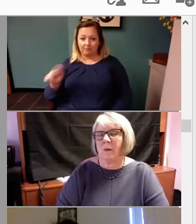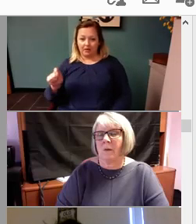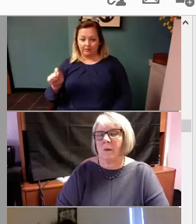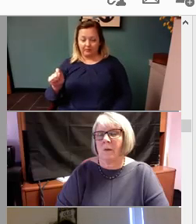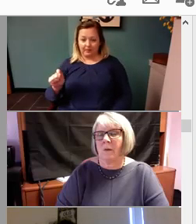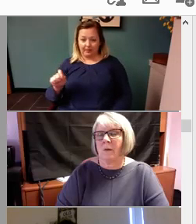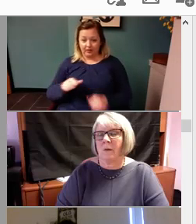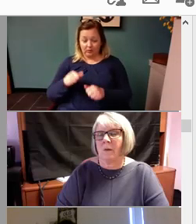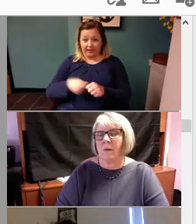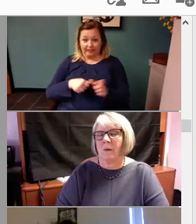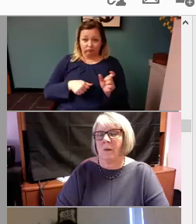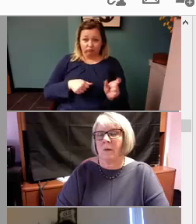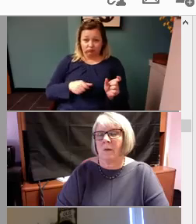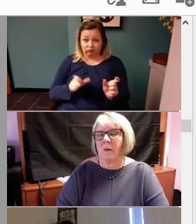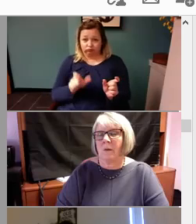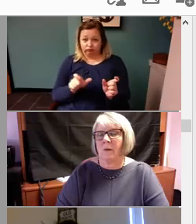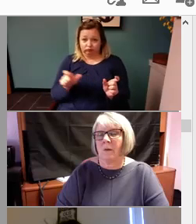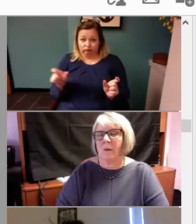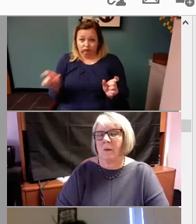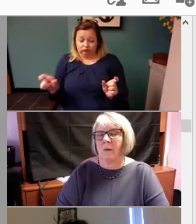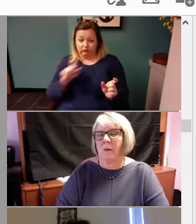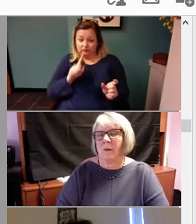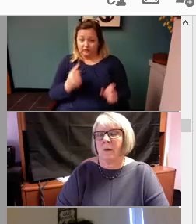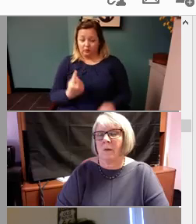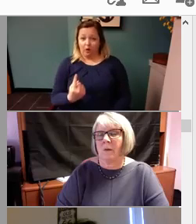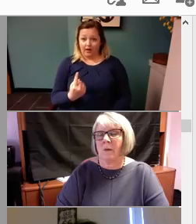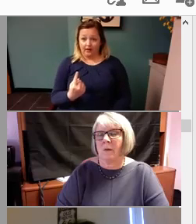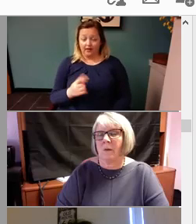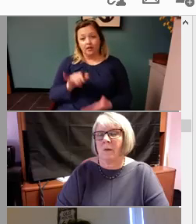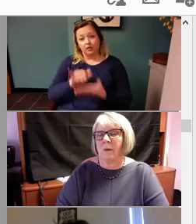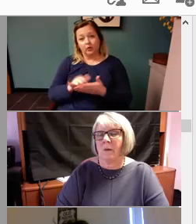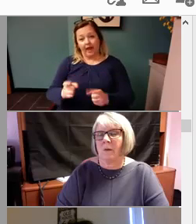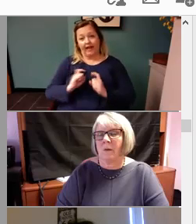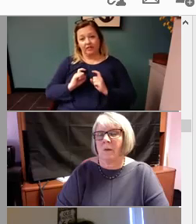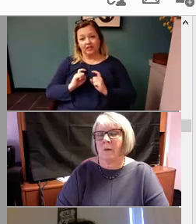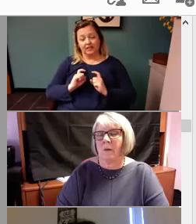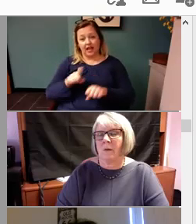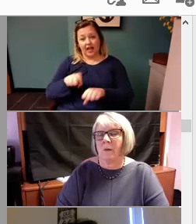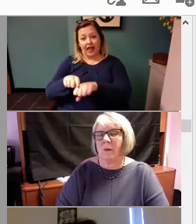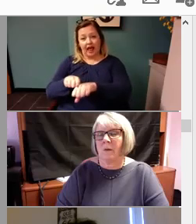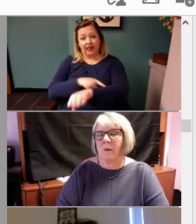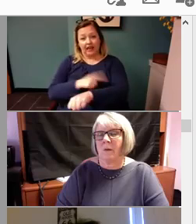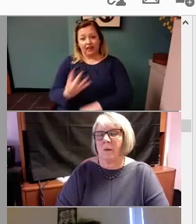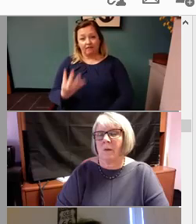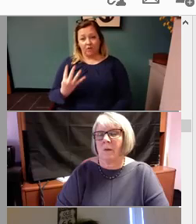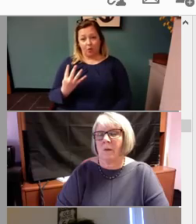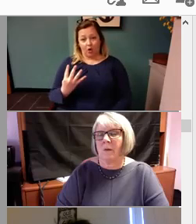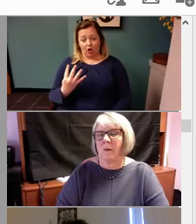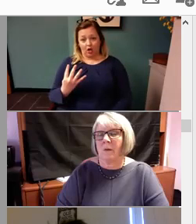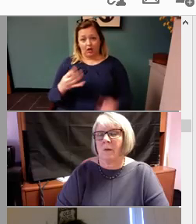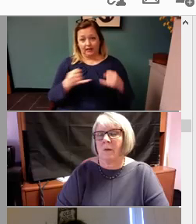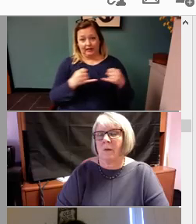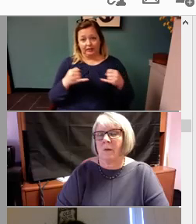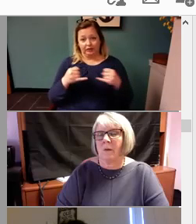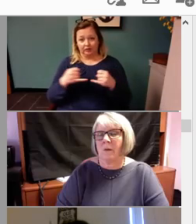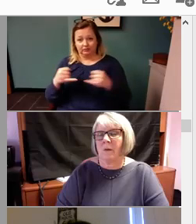have to go through 3 of these edges, and that gives us a length of 4 to get to C, get to E from C. And if there are